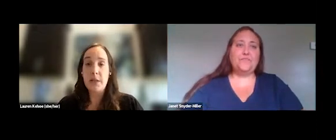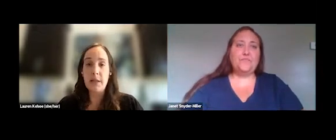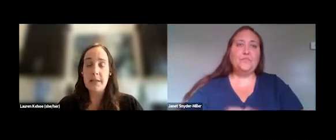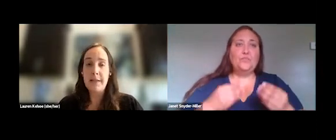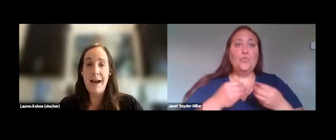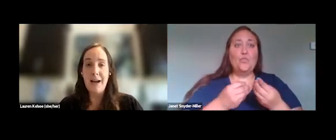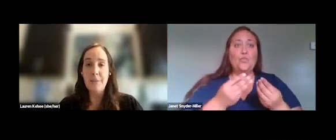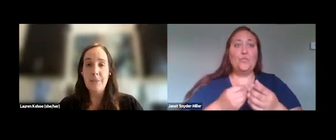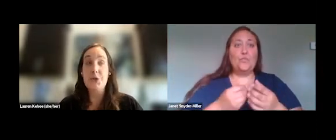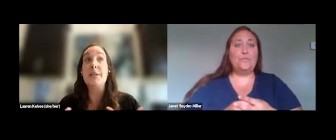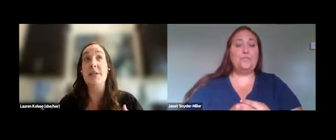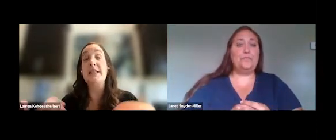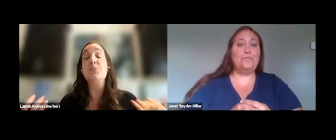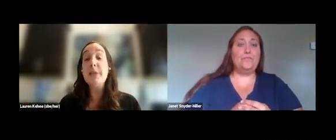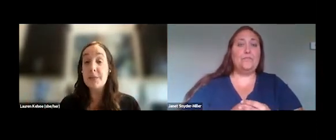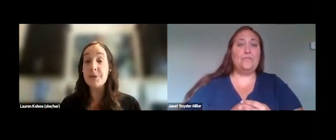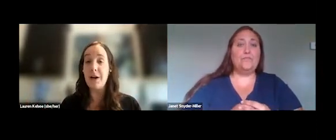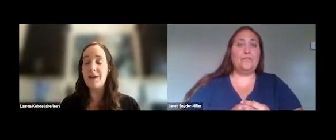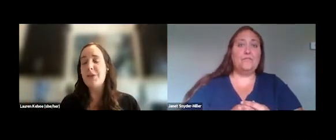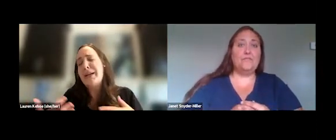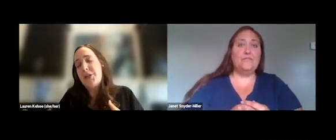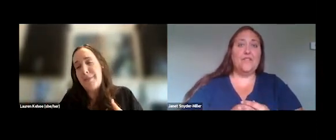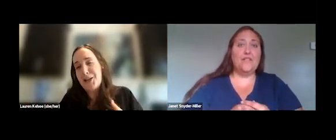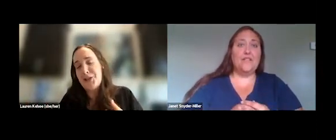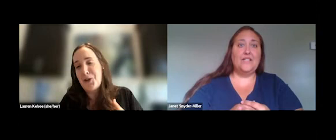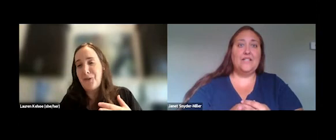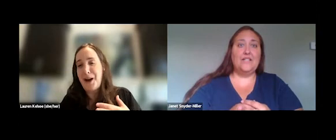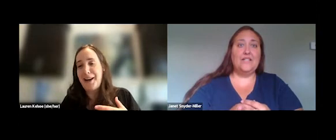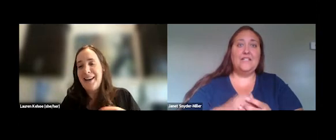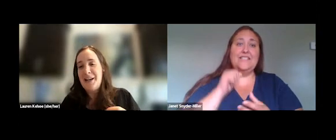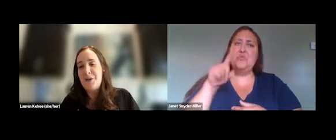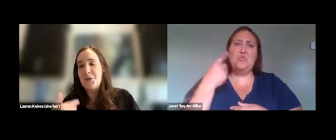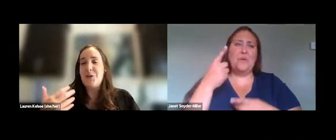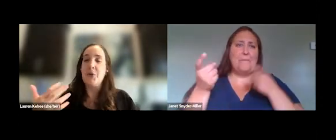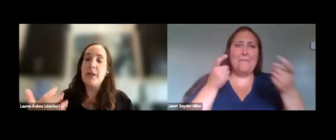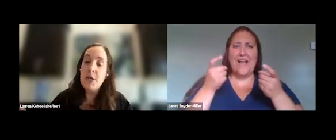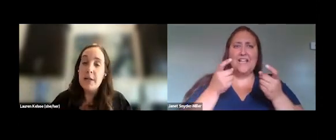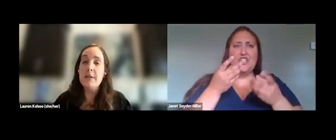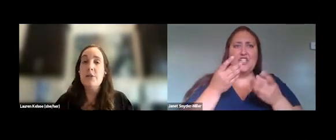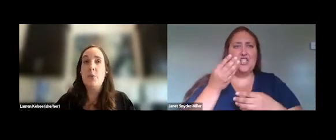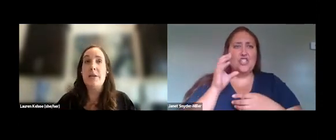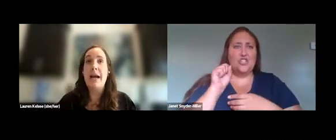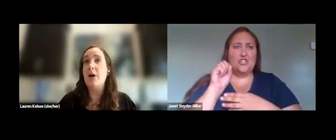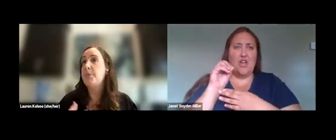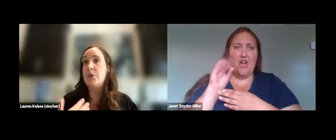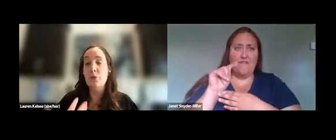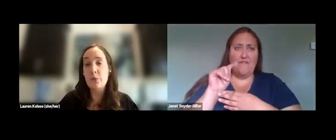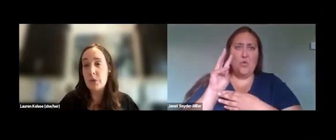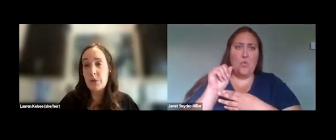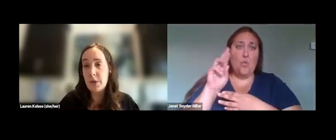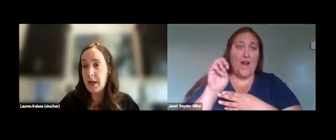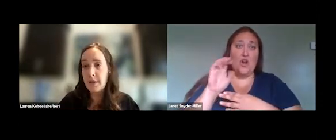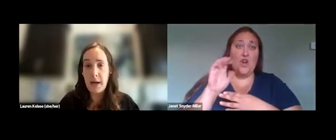user experience's principles are, because we're not just managing software, we do communications, we help